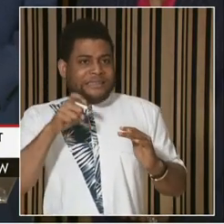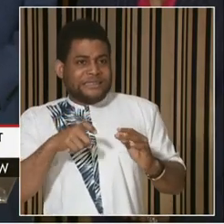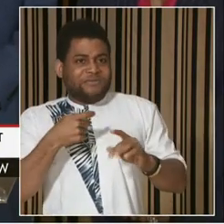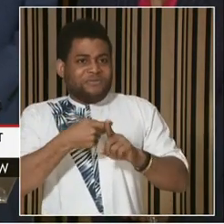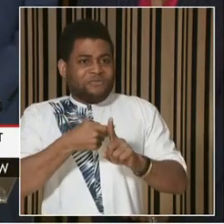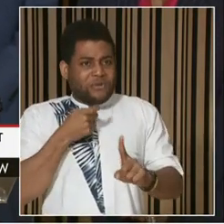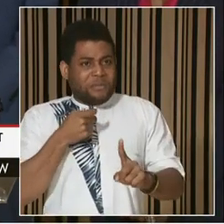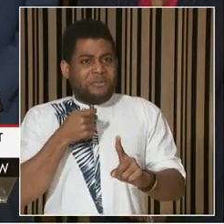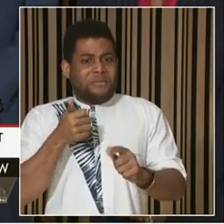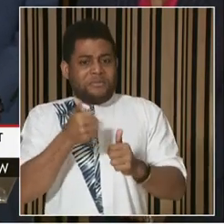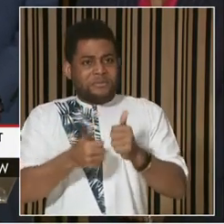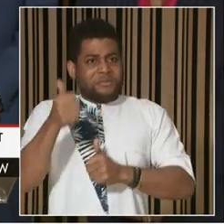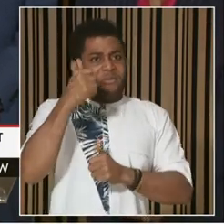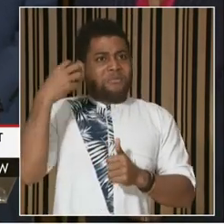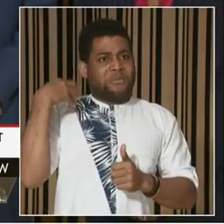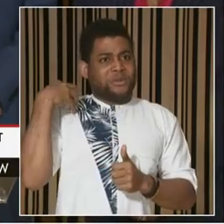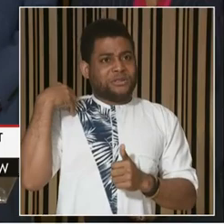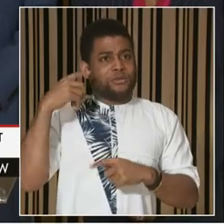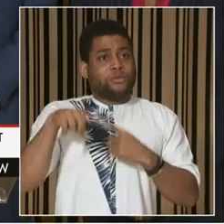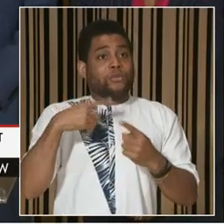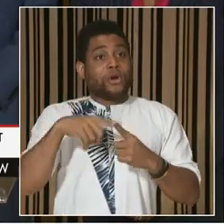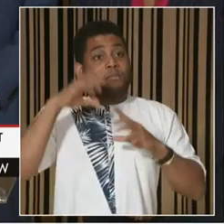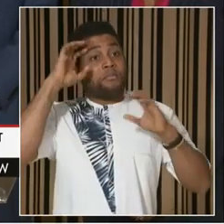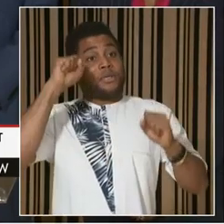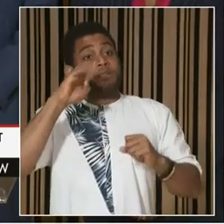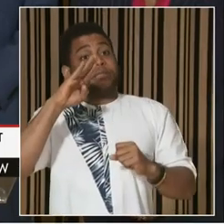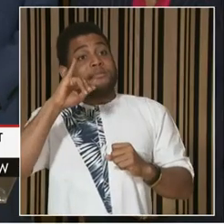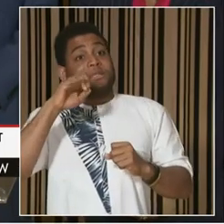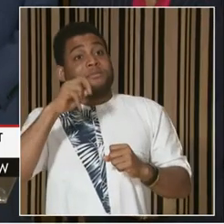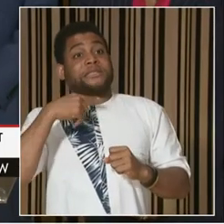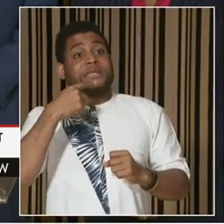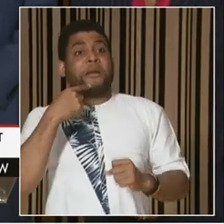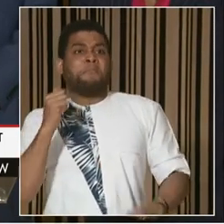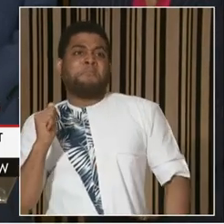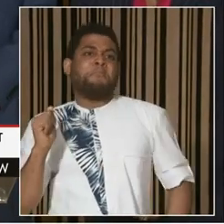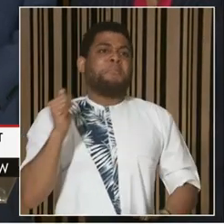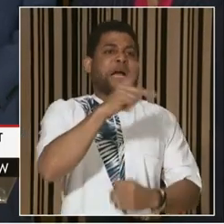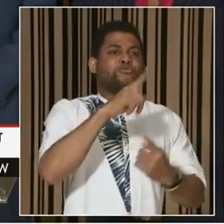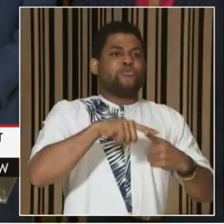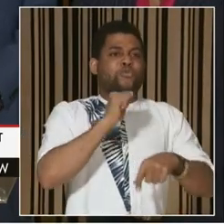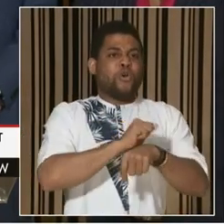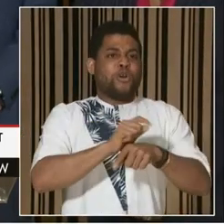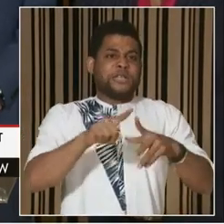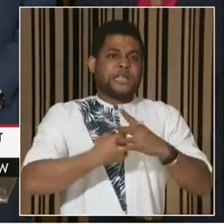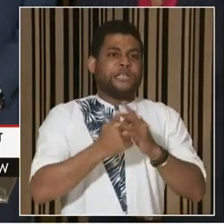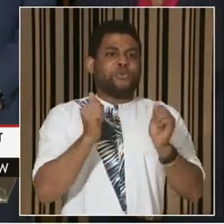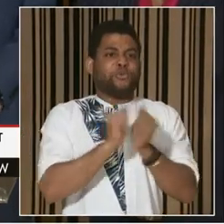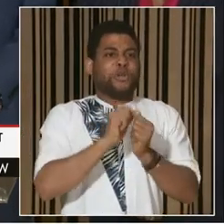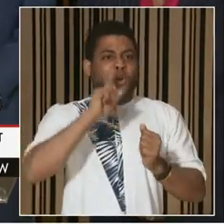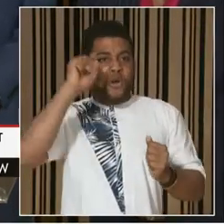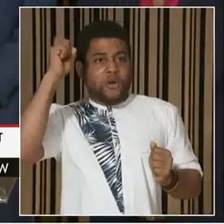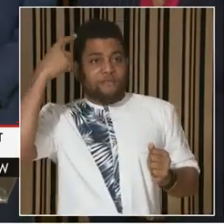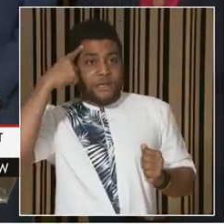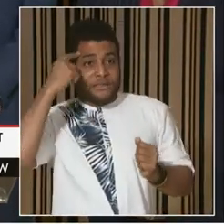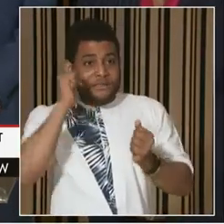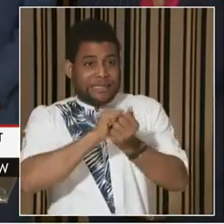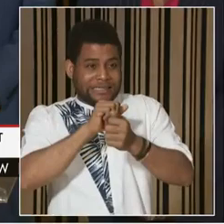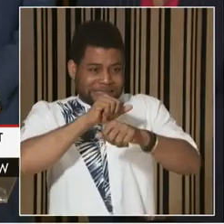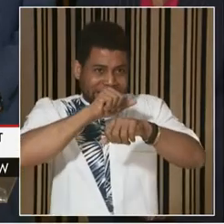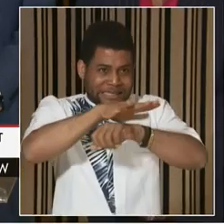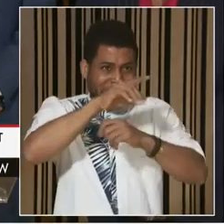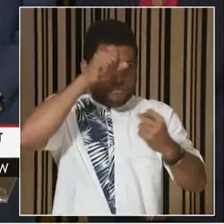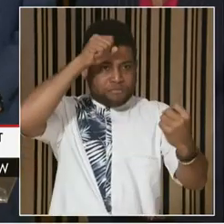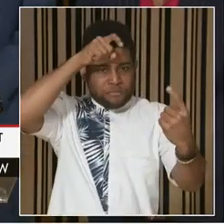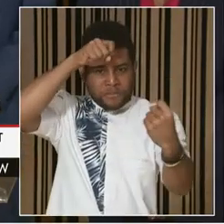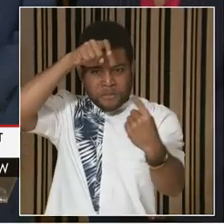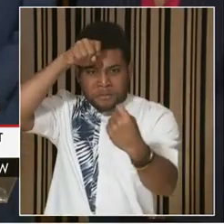time to go back to work and we're going to start with the federal government, it sent the signal to every agency head, every secretary,